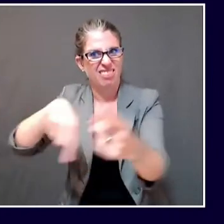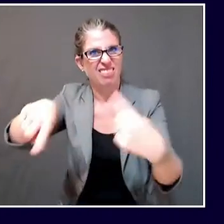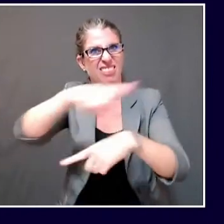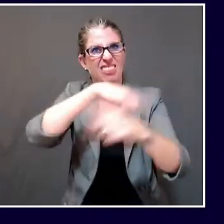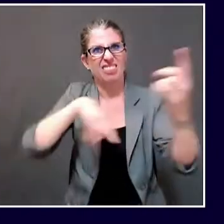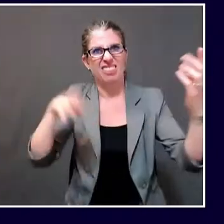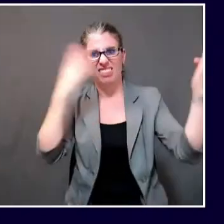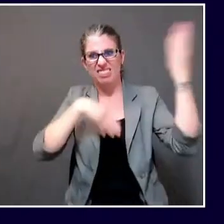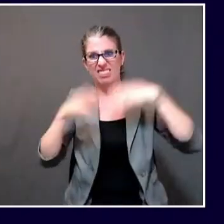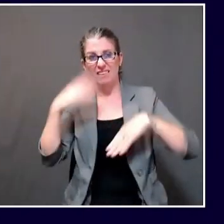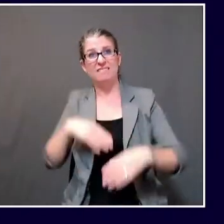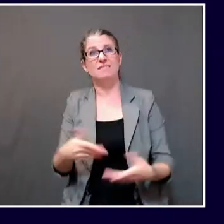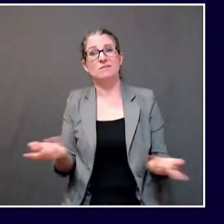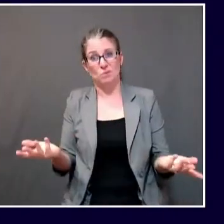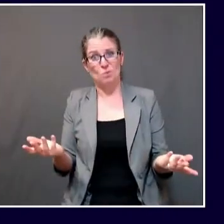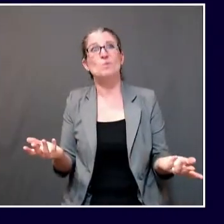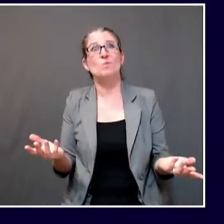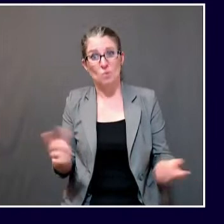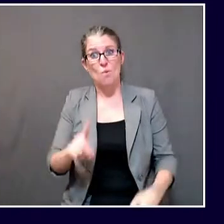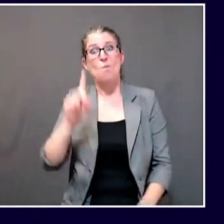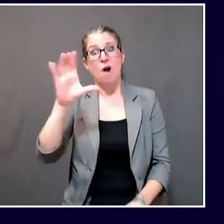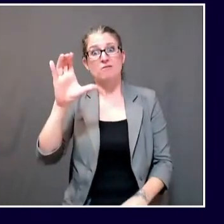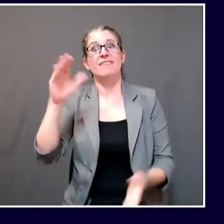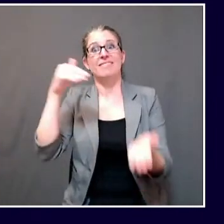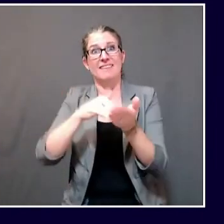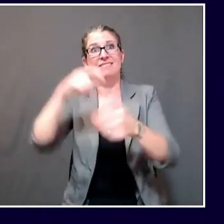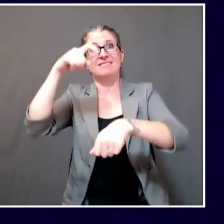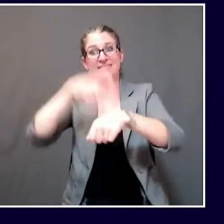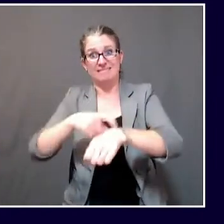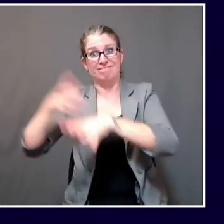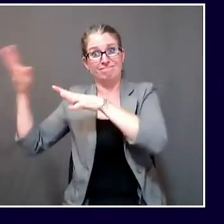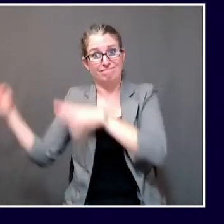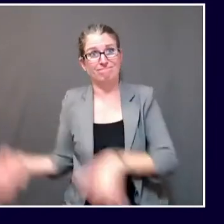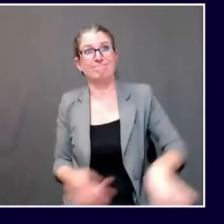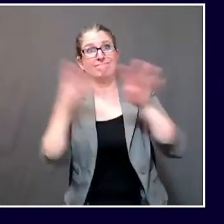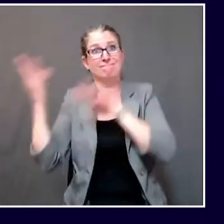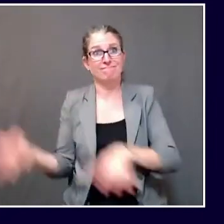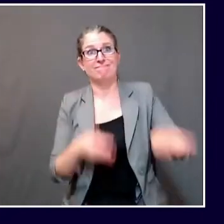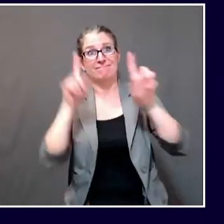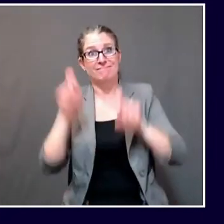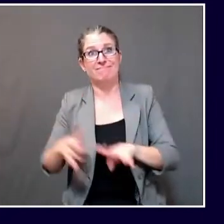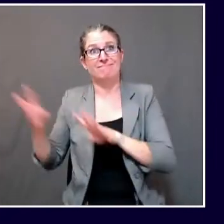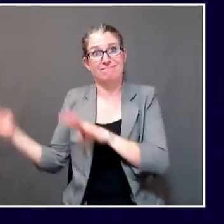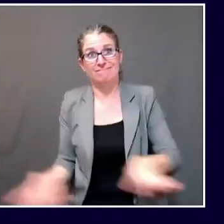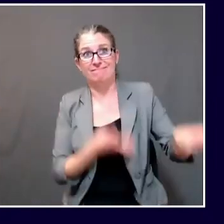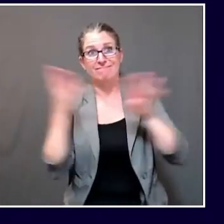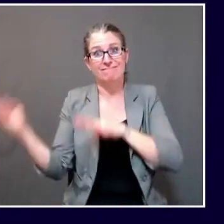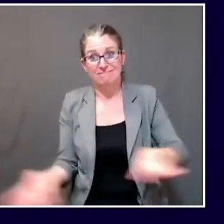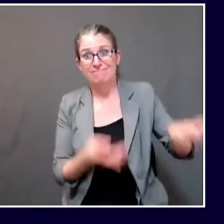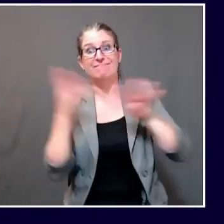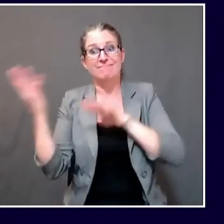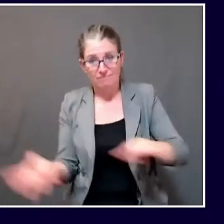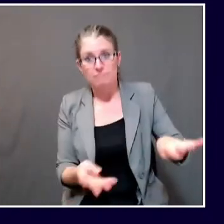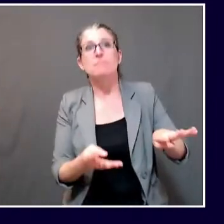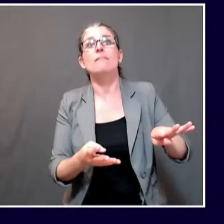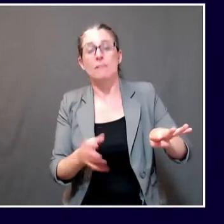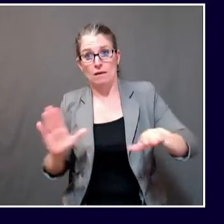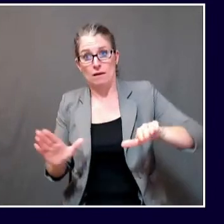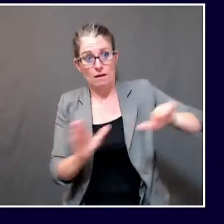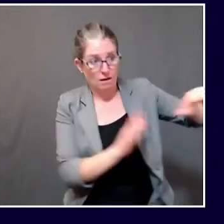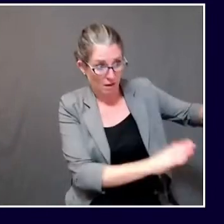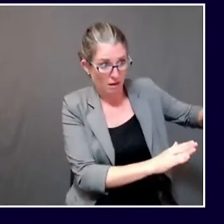samples, we're still doing testing for rabies because rabies hasn't gone away. And by the